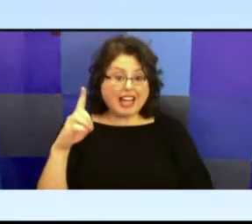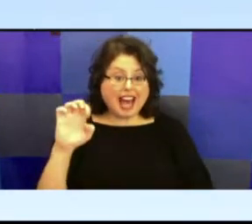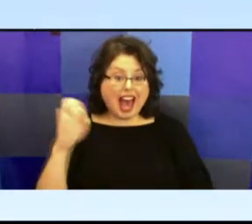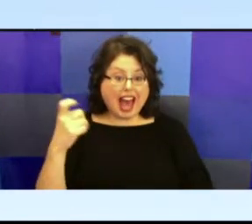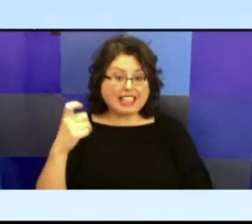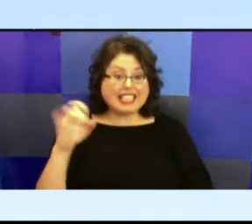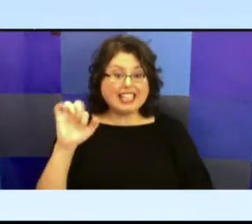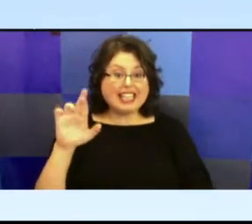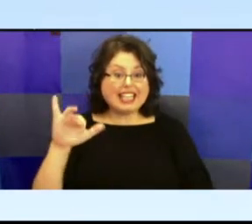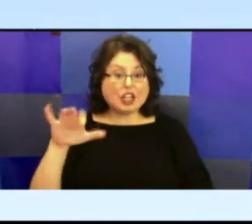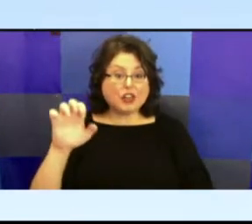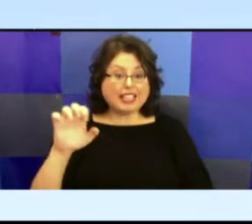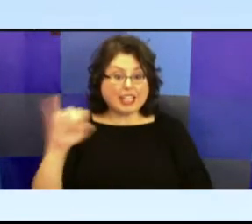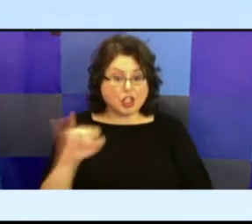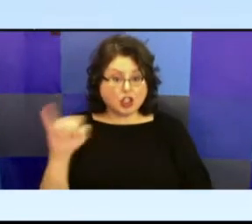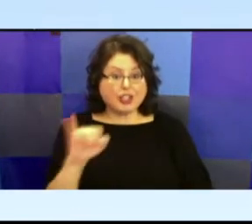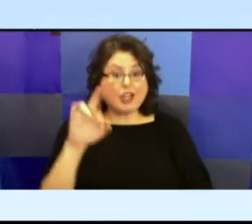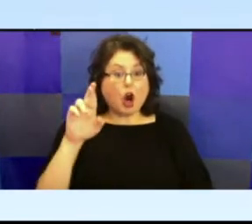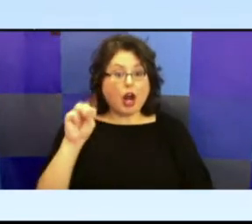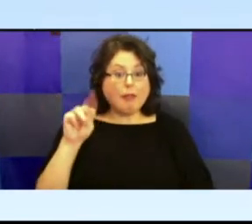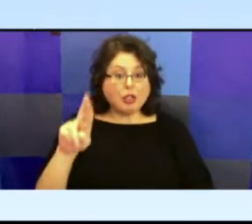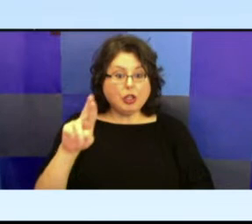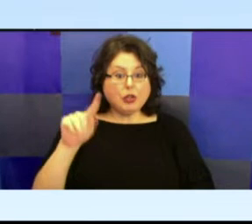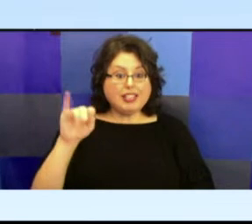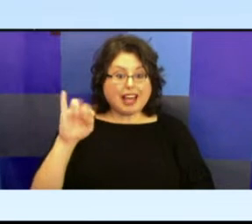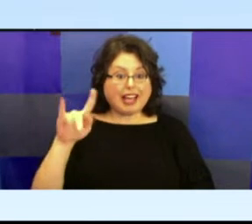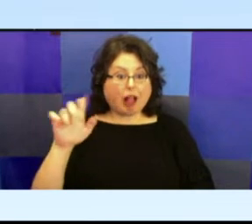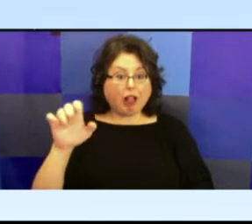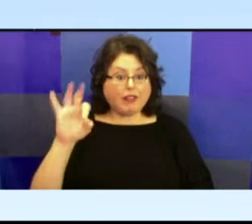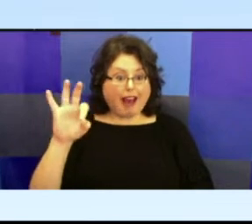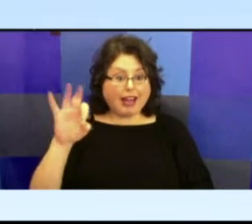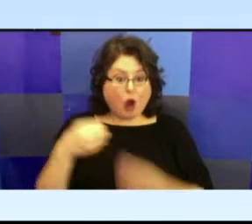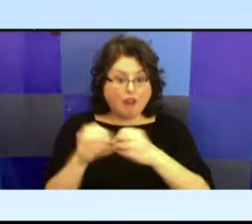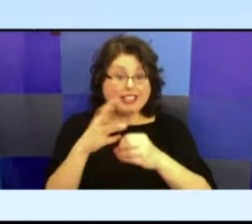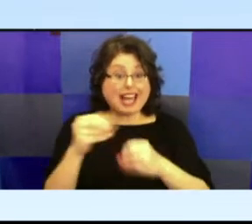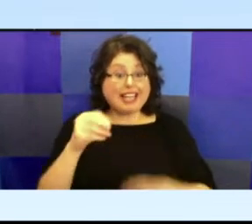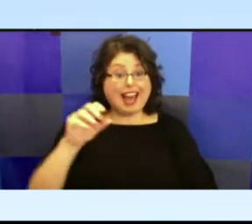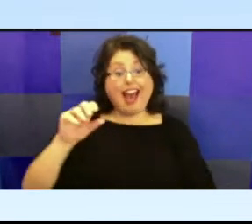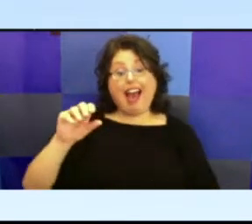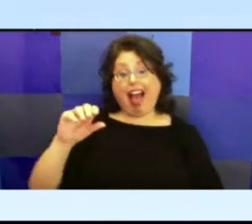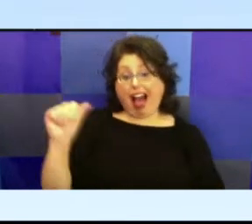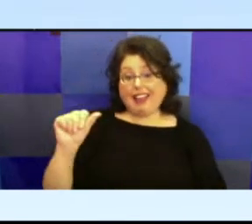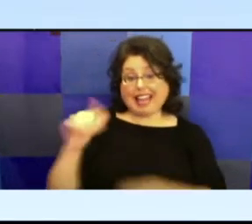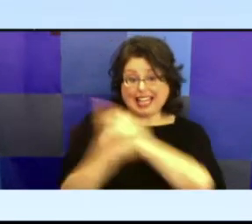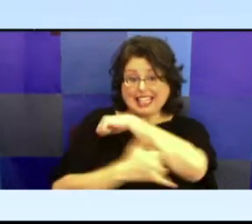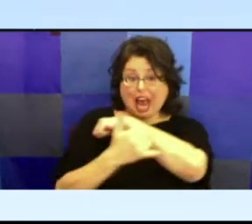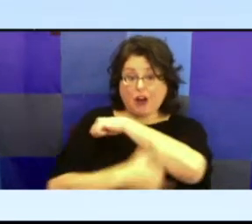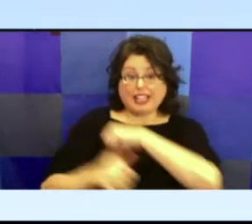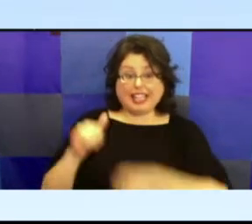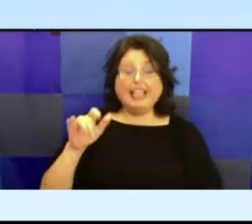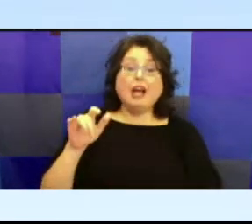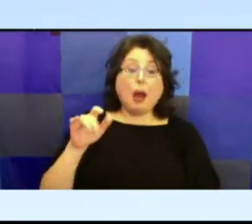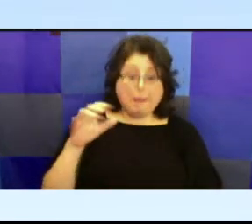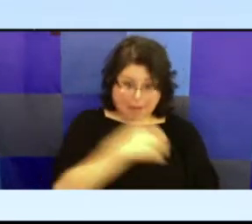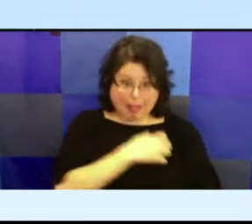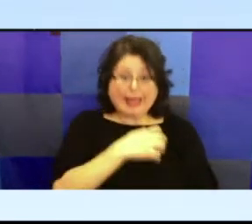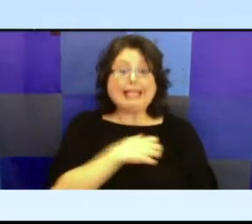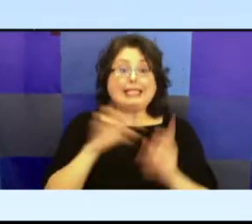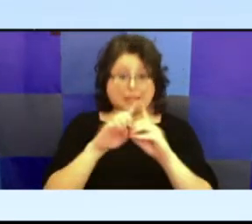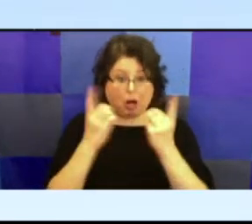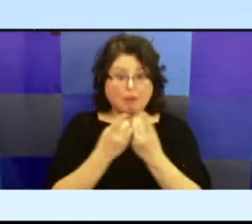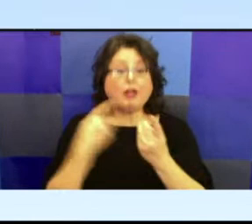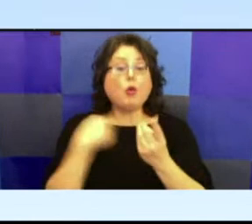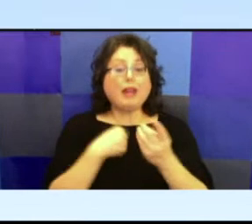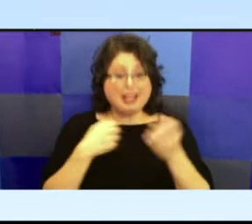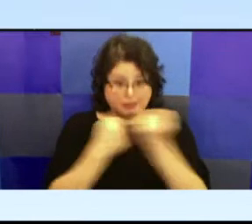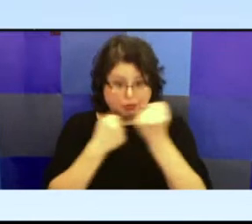the RMU Title IX office, and the Allegheny County Police Department. We were able to support the travel of 9 student members